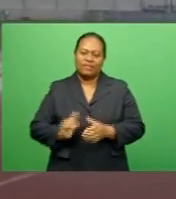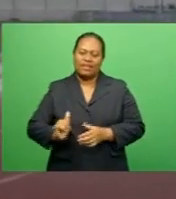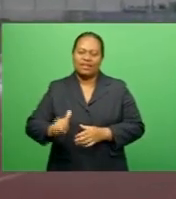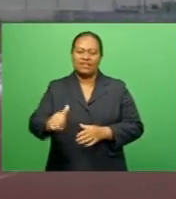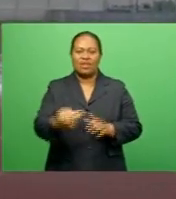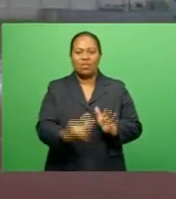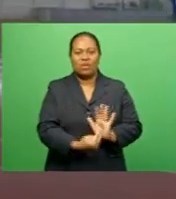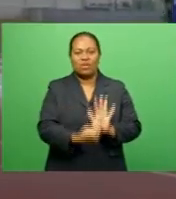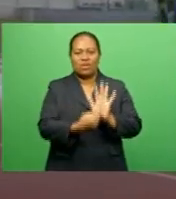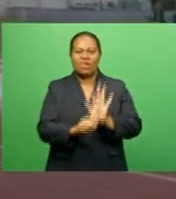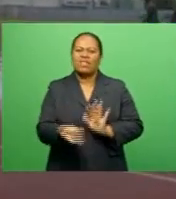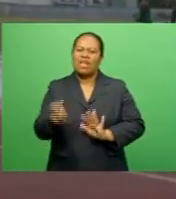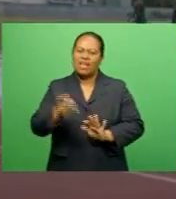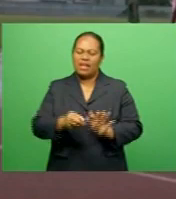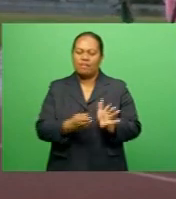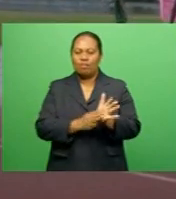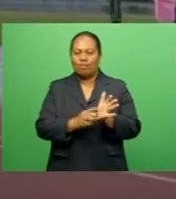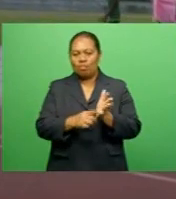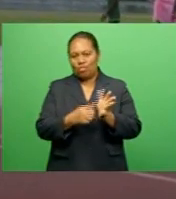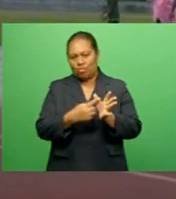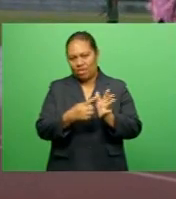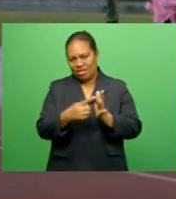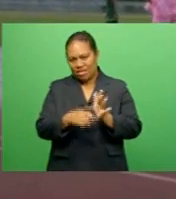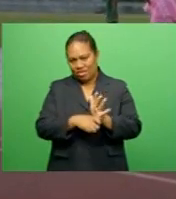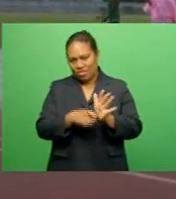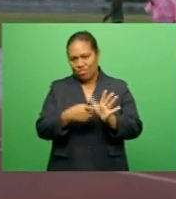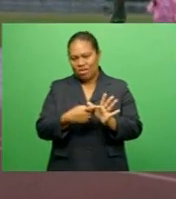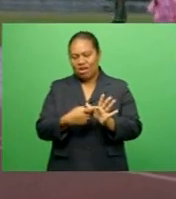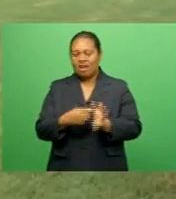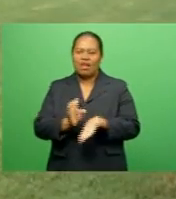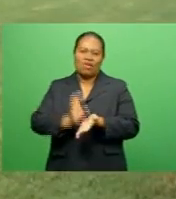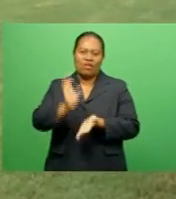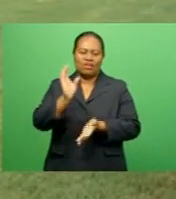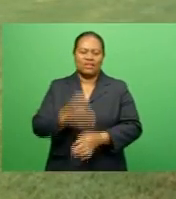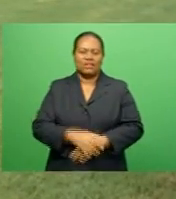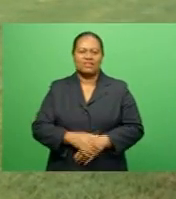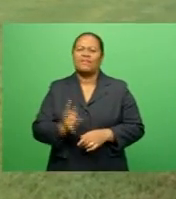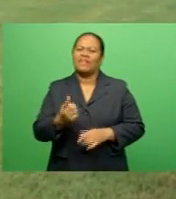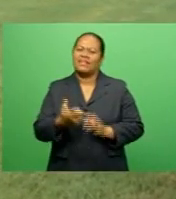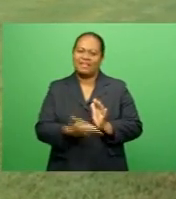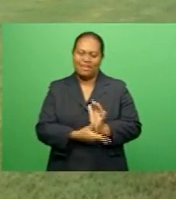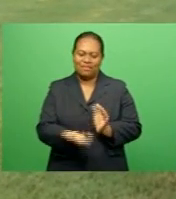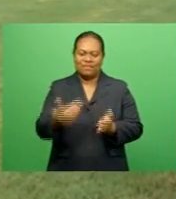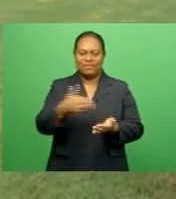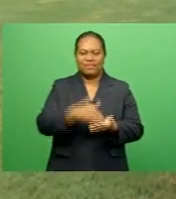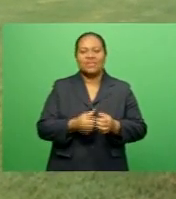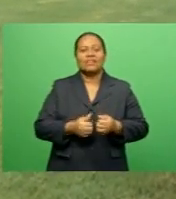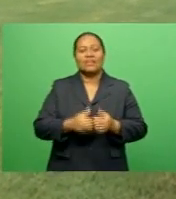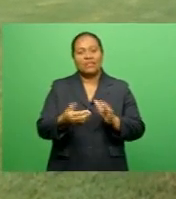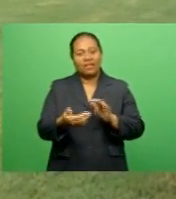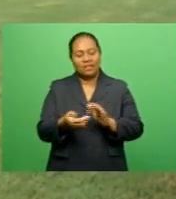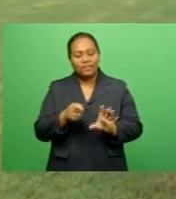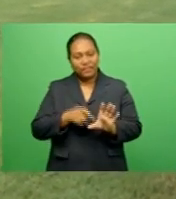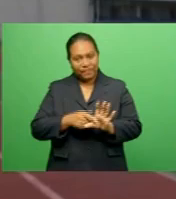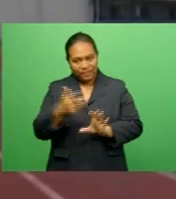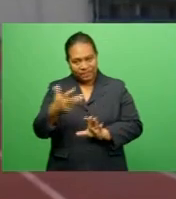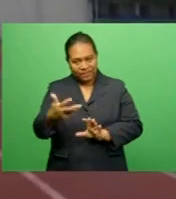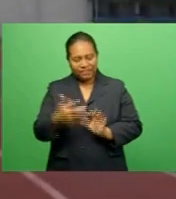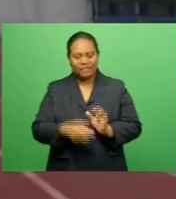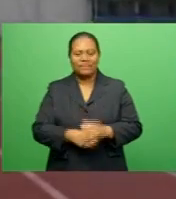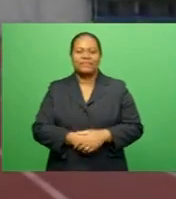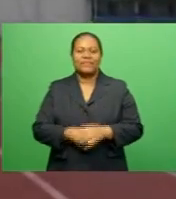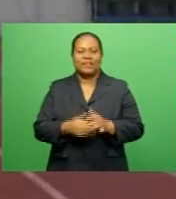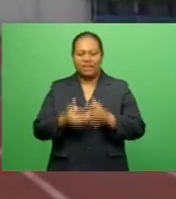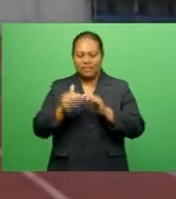and Moira Methodist College, which has been here for the first time. So they have started with the year 9 and they are also participating